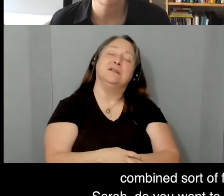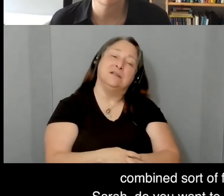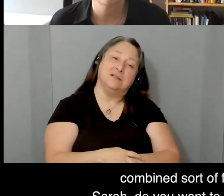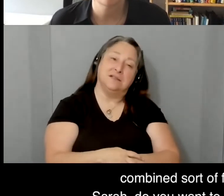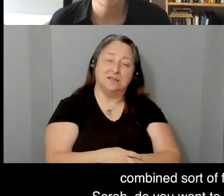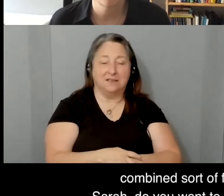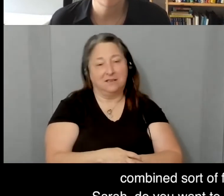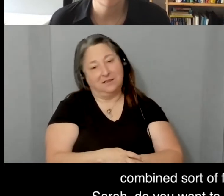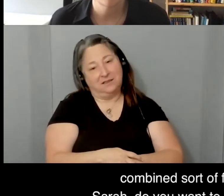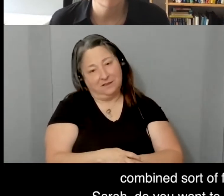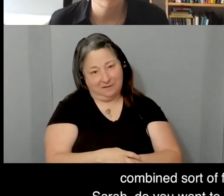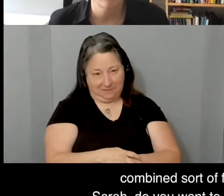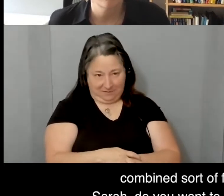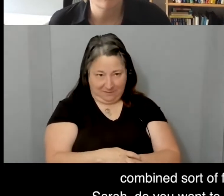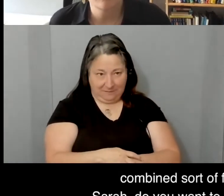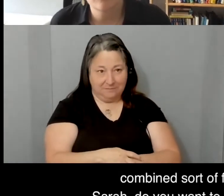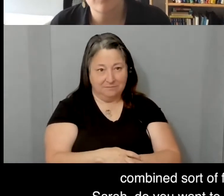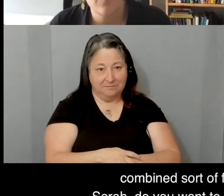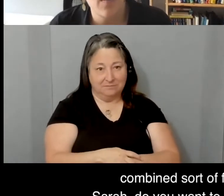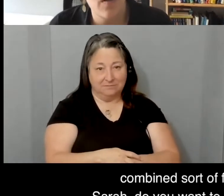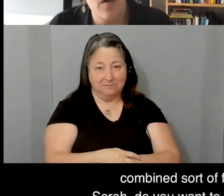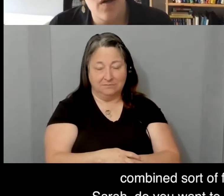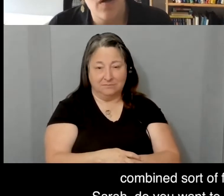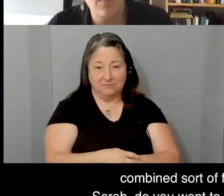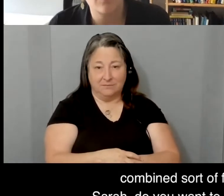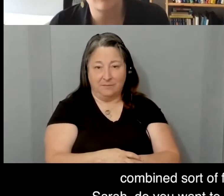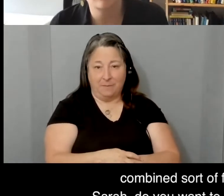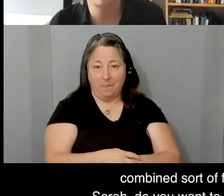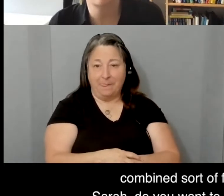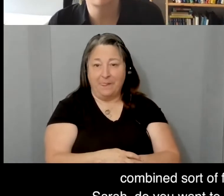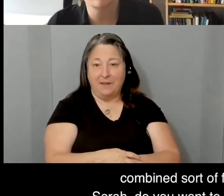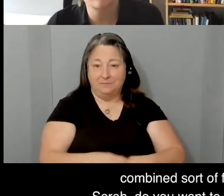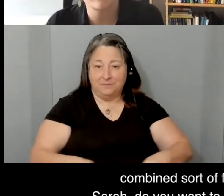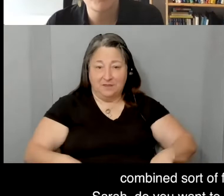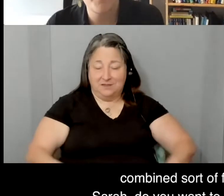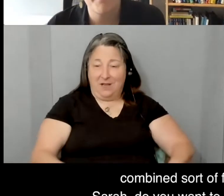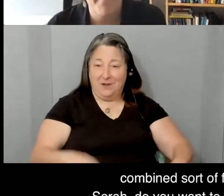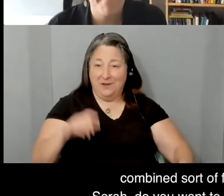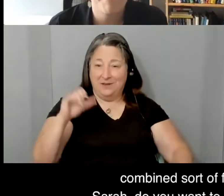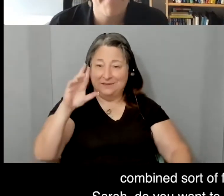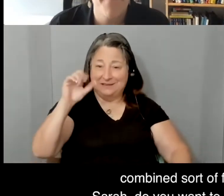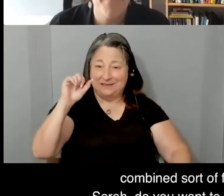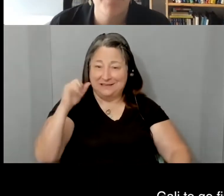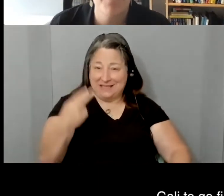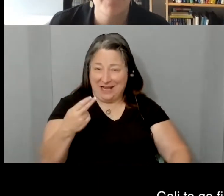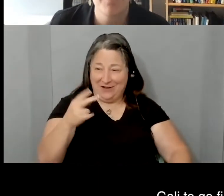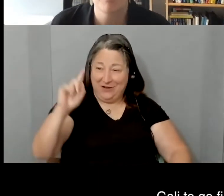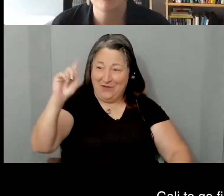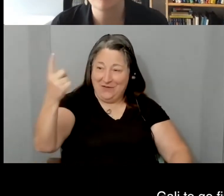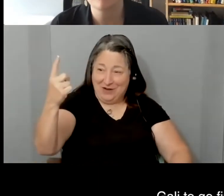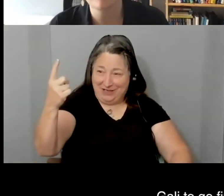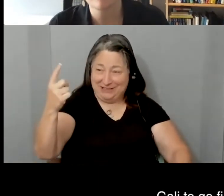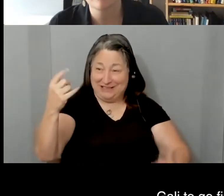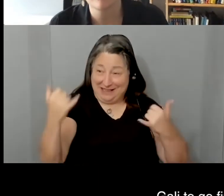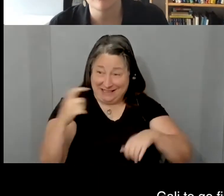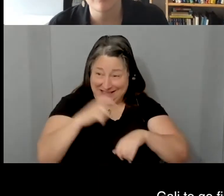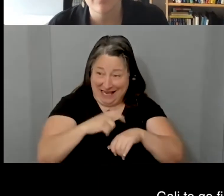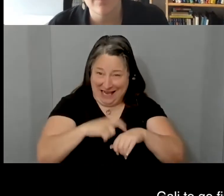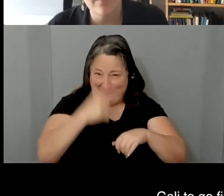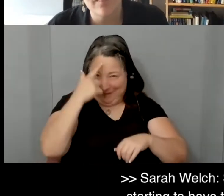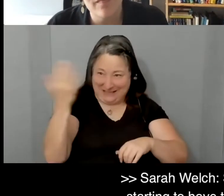fashion. And who, Sarah, do you want to go first this time, since I invited Gali to go first on the last